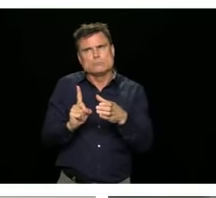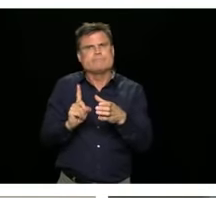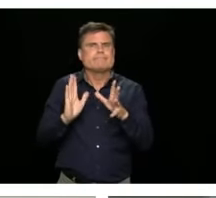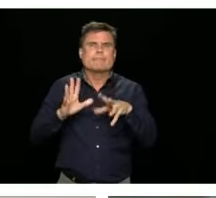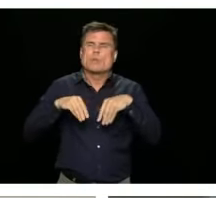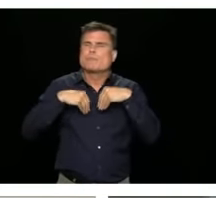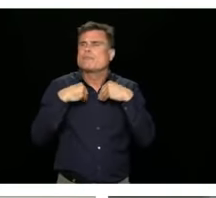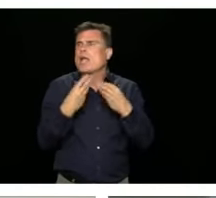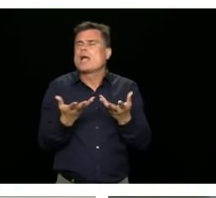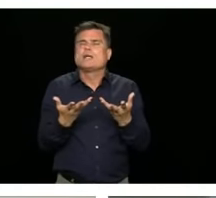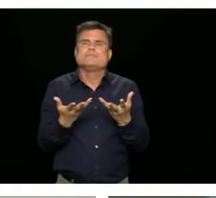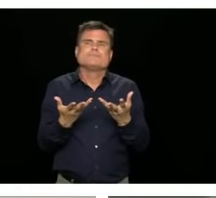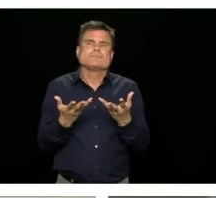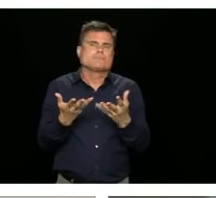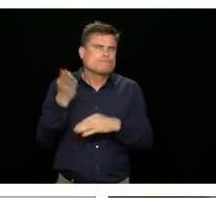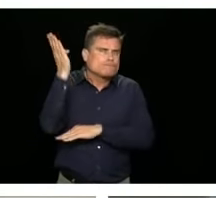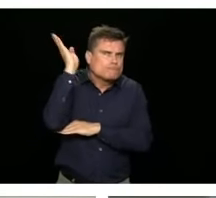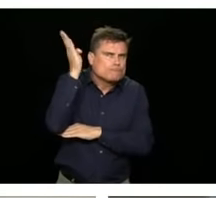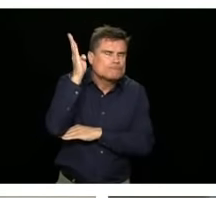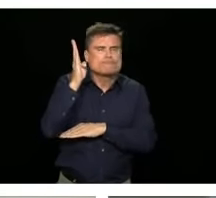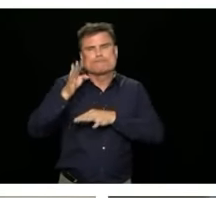you can't expect them to do the work for free.